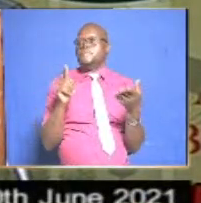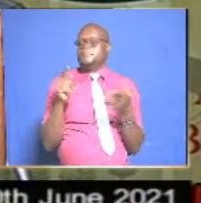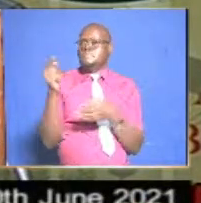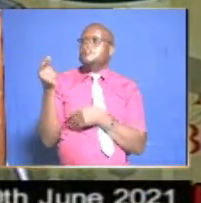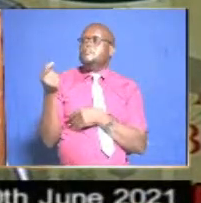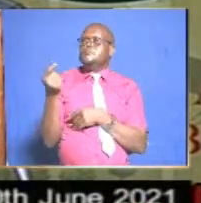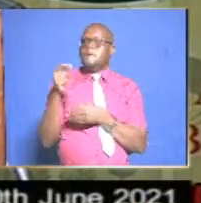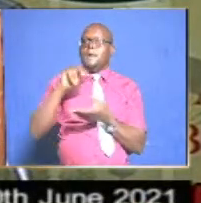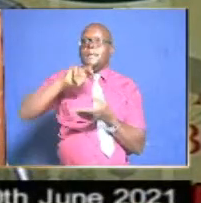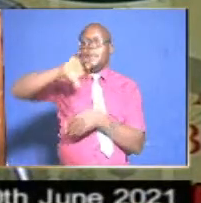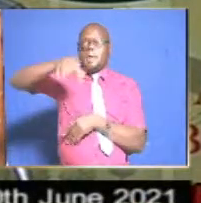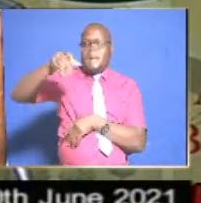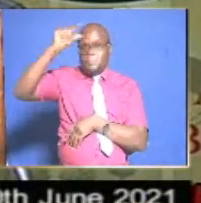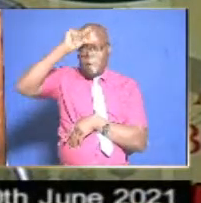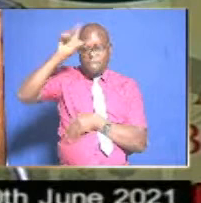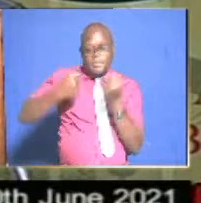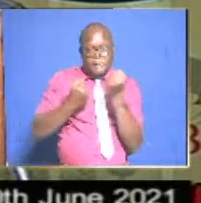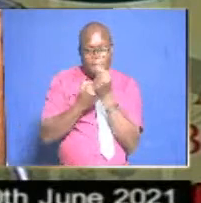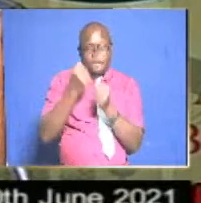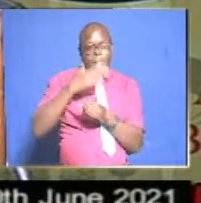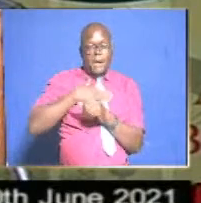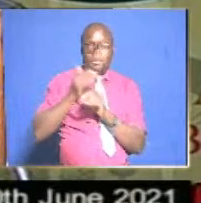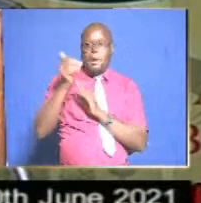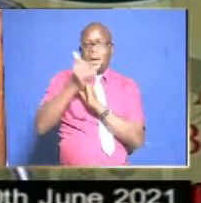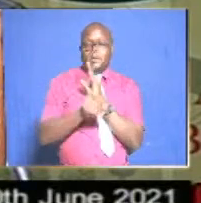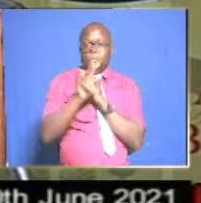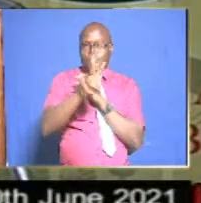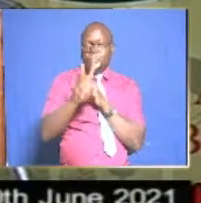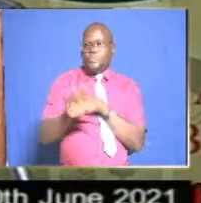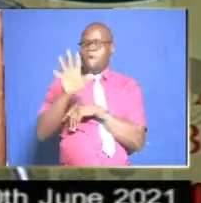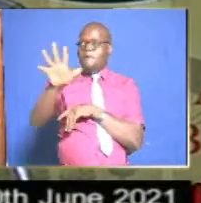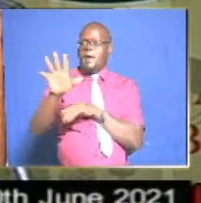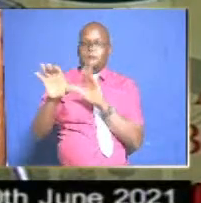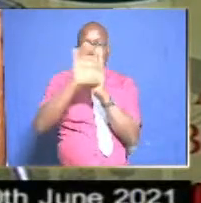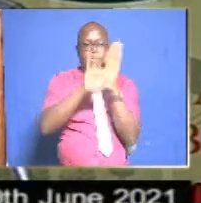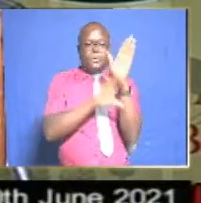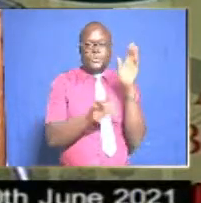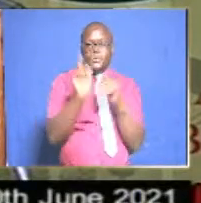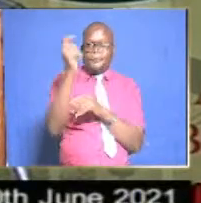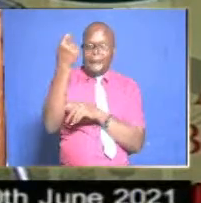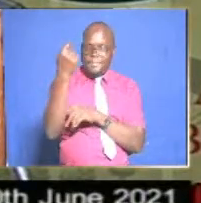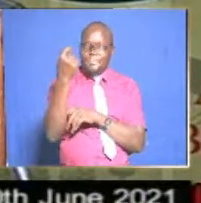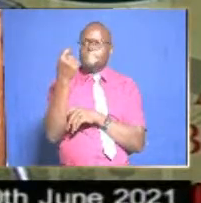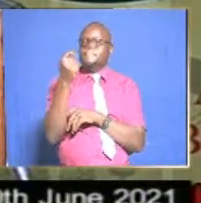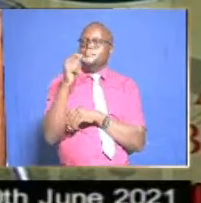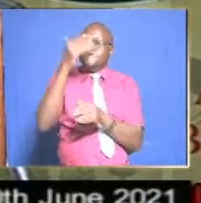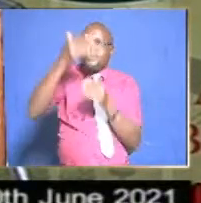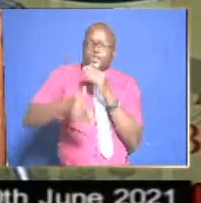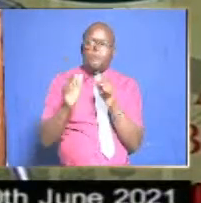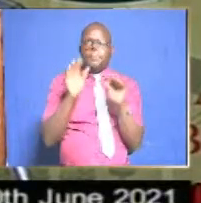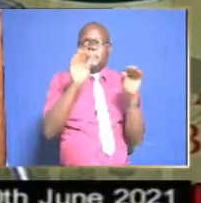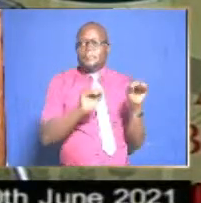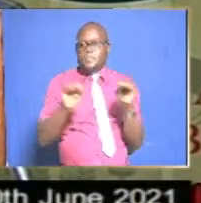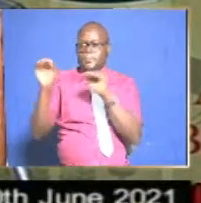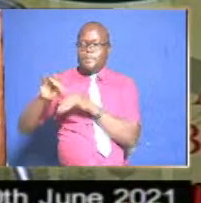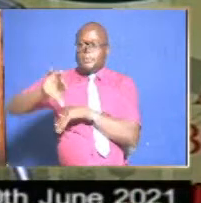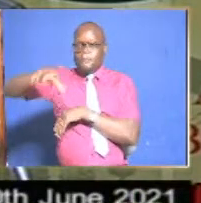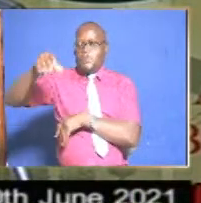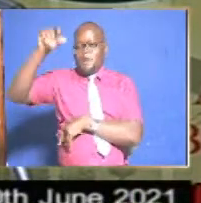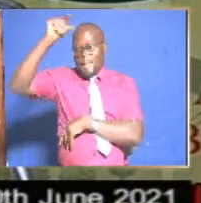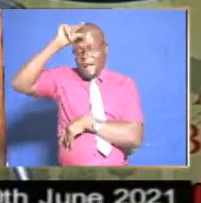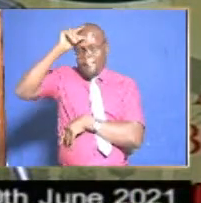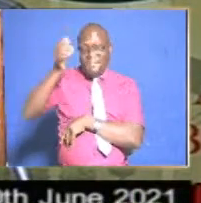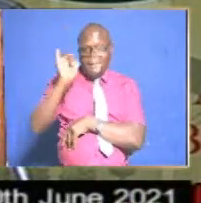government by backing our proposal under Article 225 of the Constitution of Kenya to temporarily stop transfers to county government